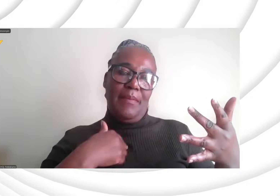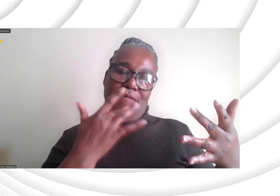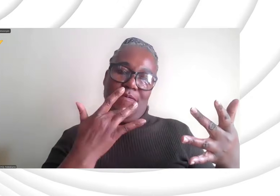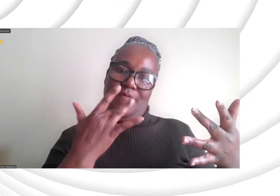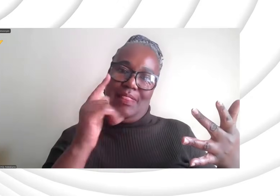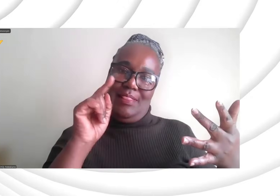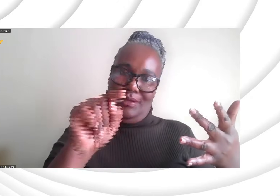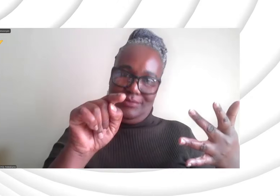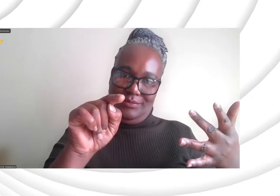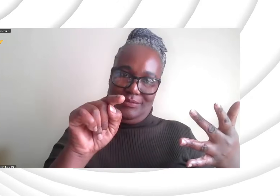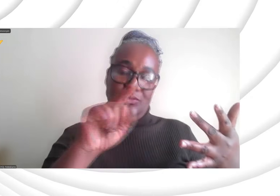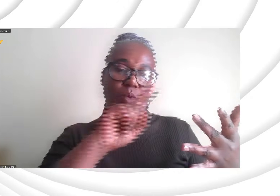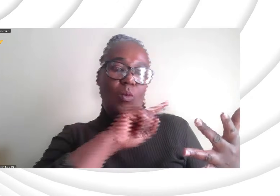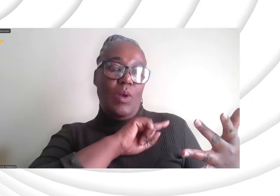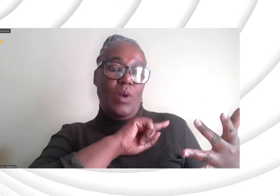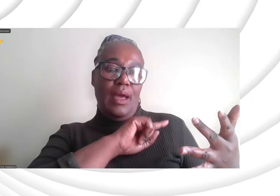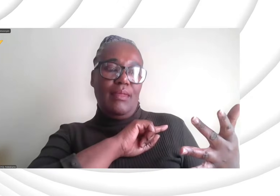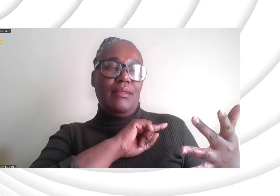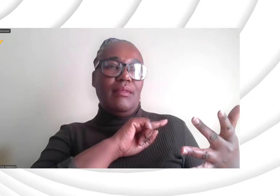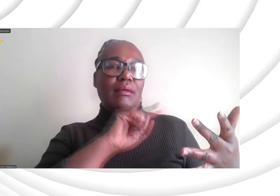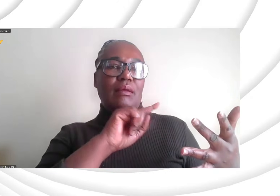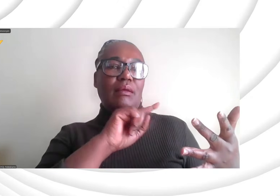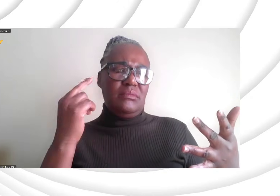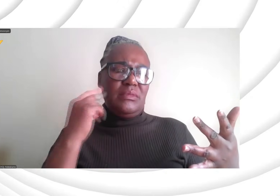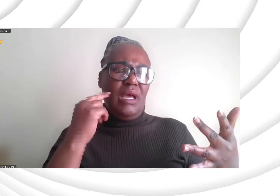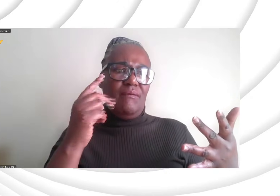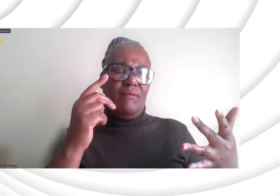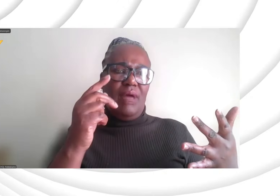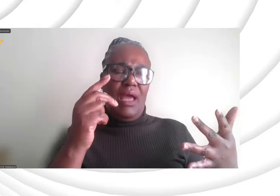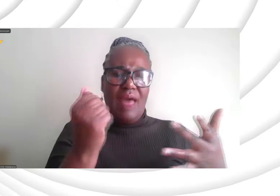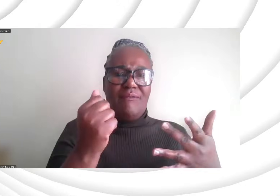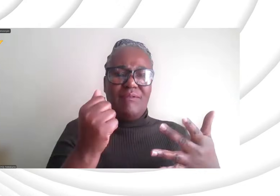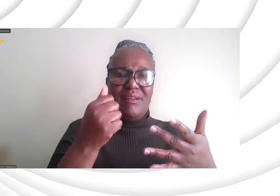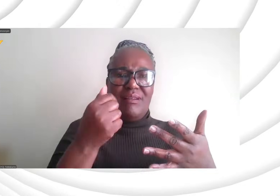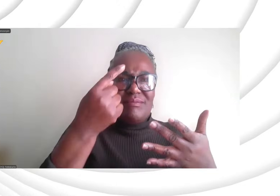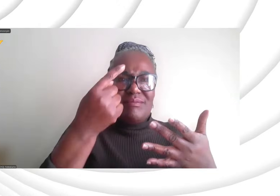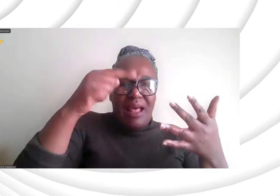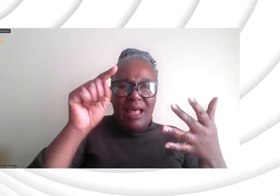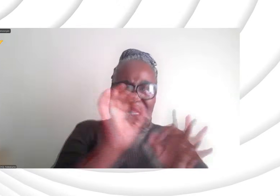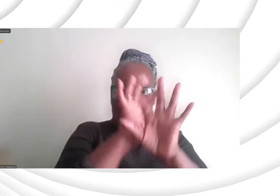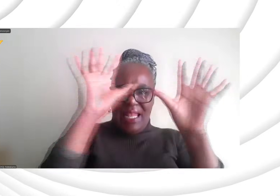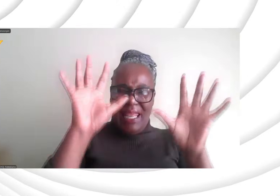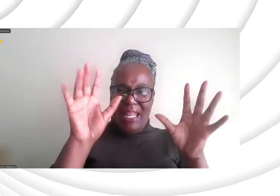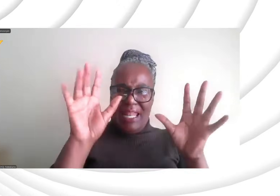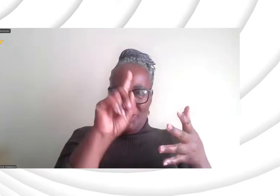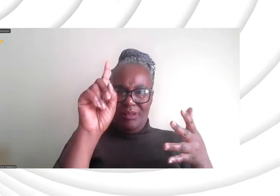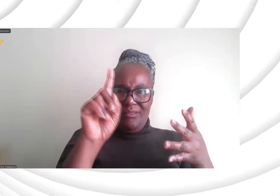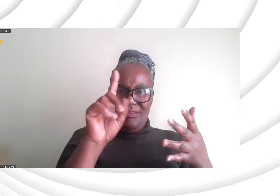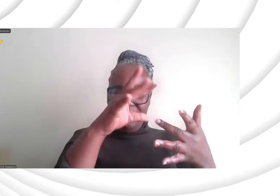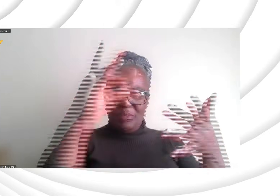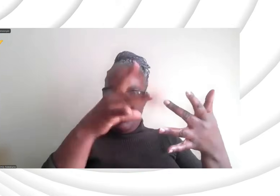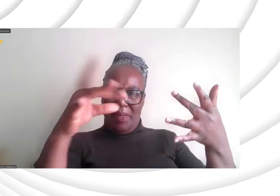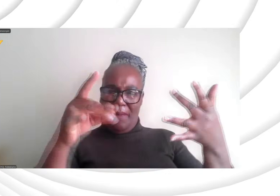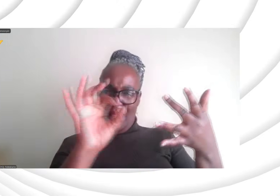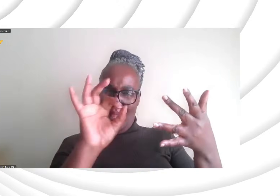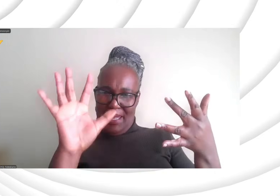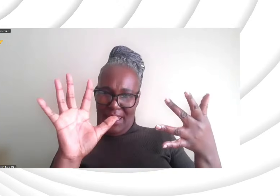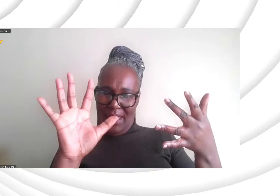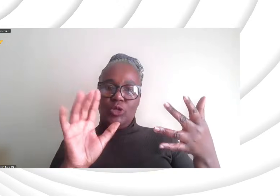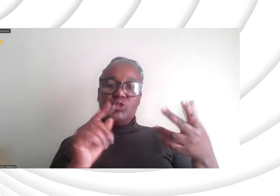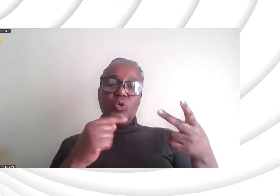With the selection process, I prefer that there should be deaf involved in that process. I think in terms